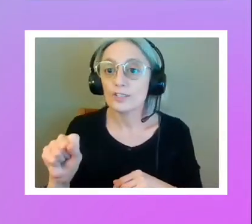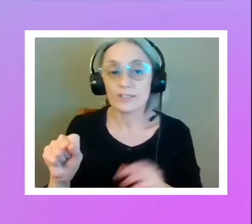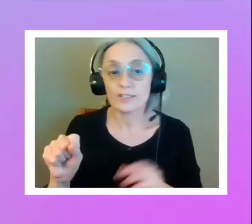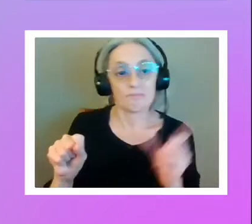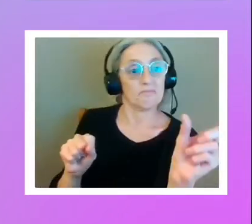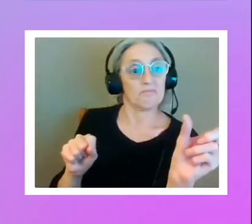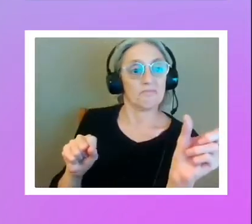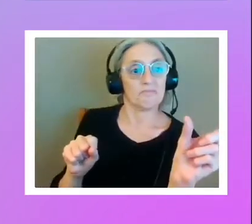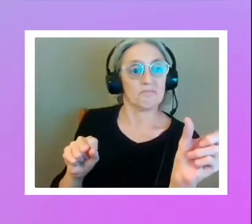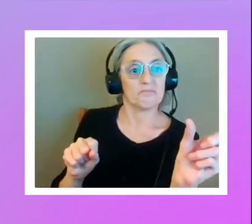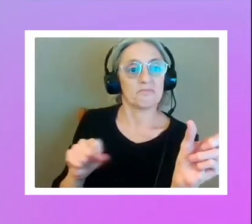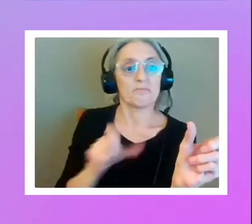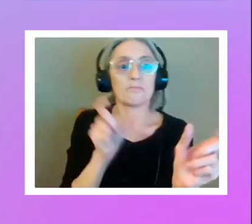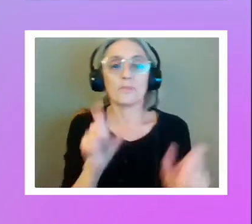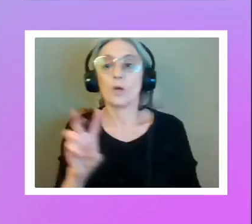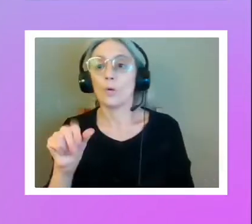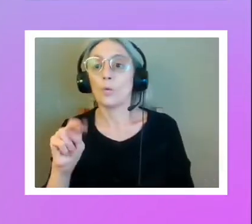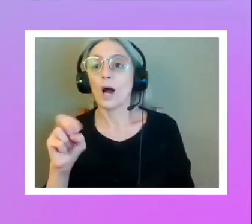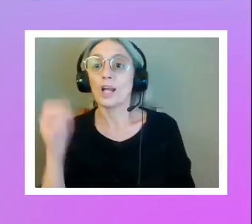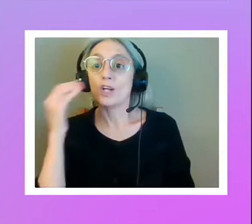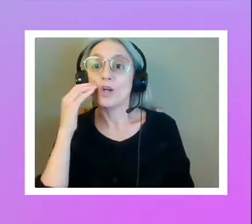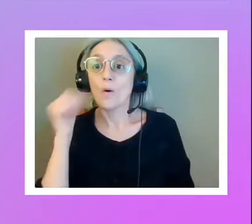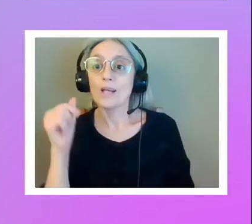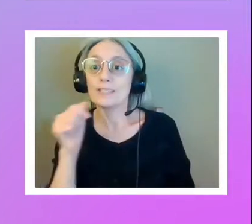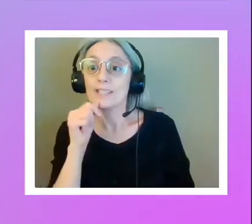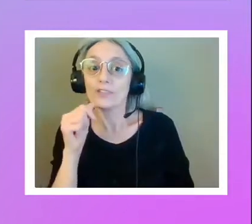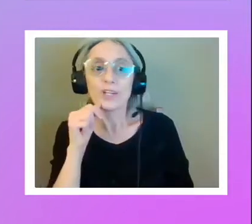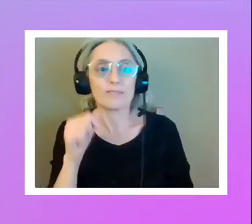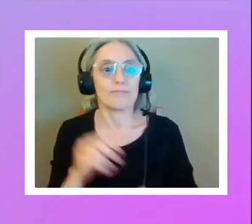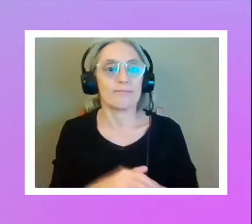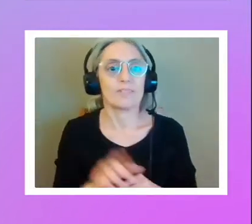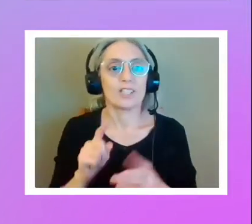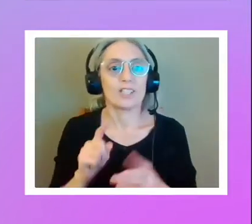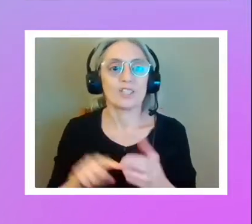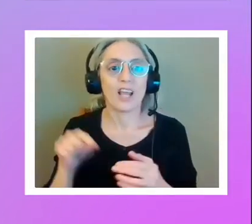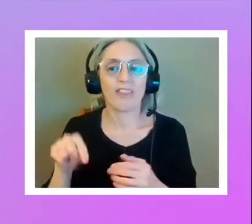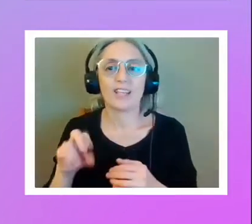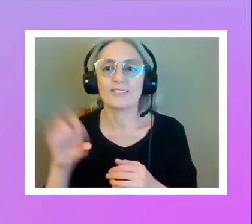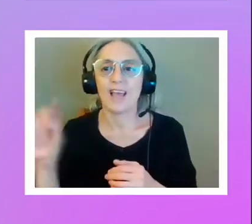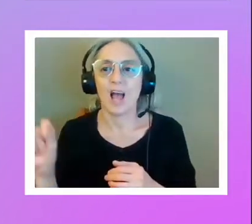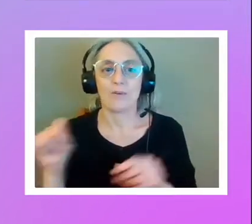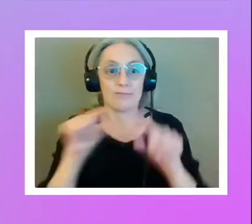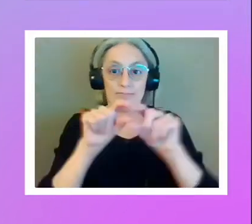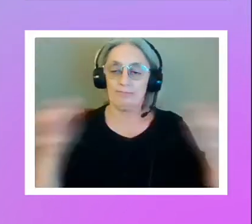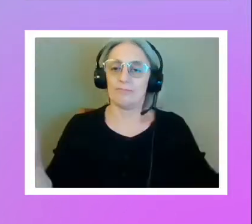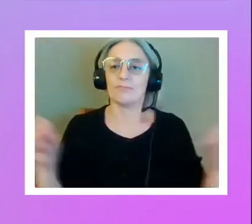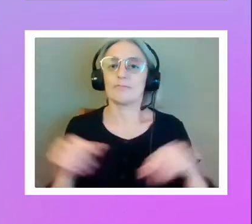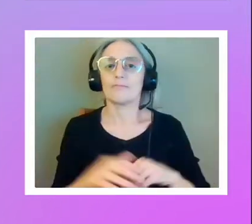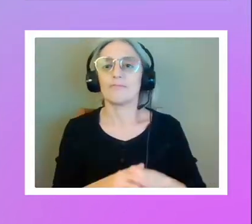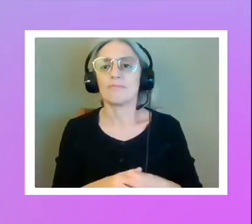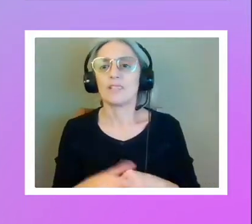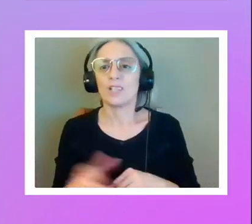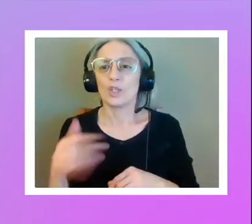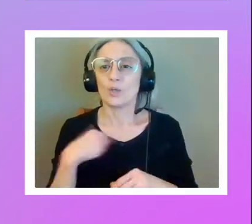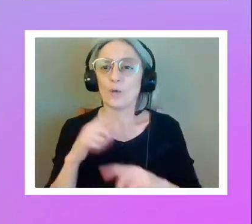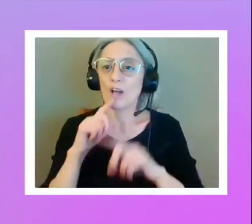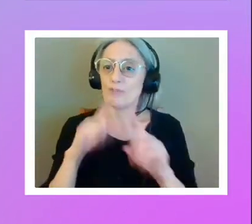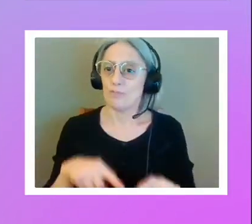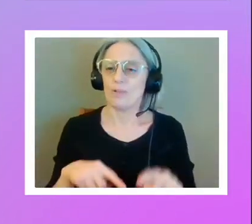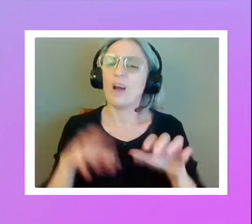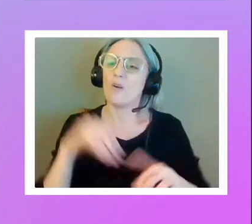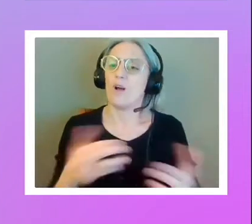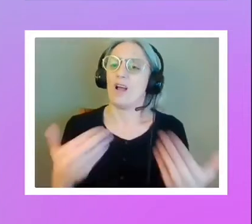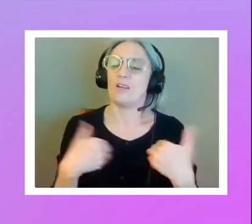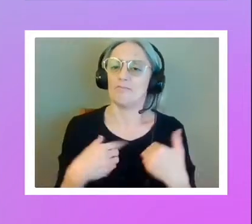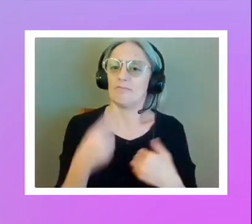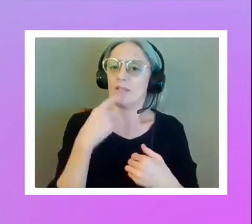want to know a secret. Check it out. So anyone in the audience, if you guys want to reply back, I love to be interactive. Tell me,